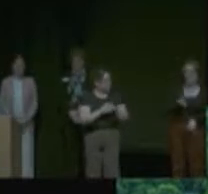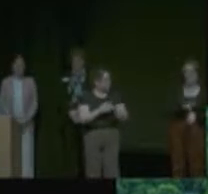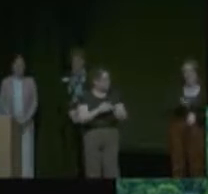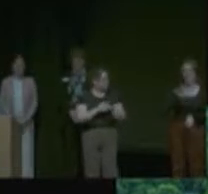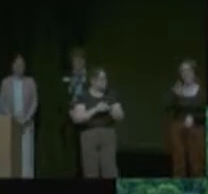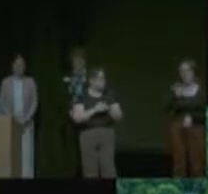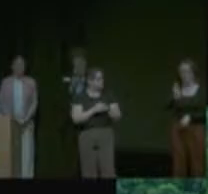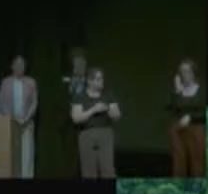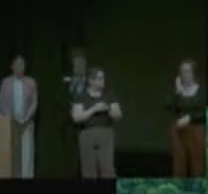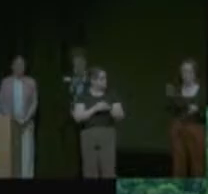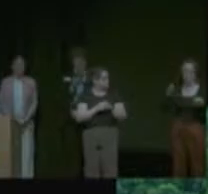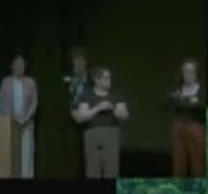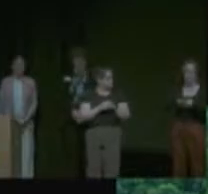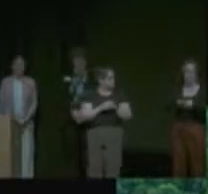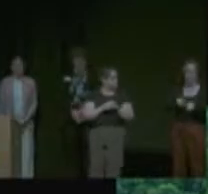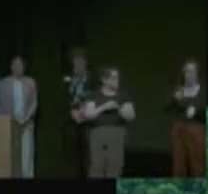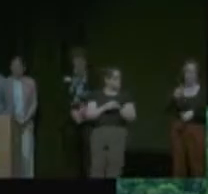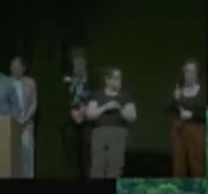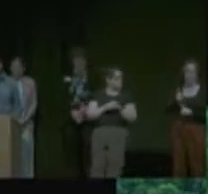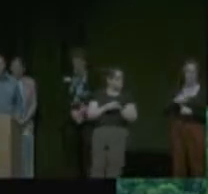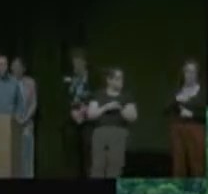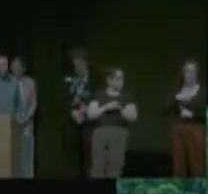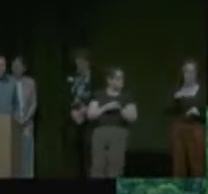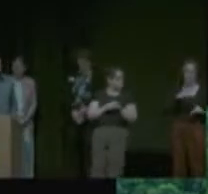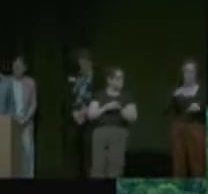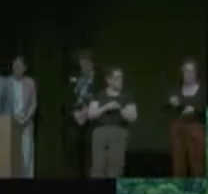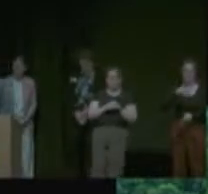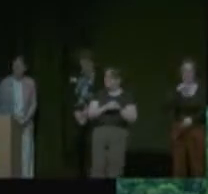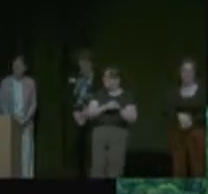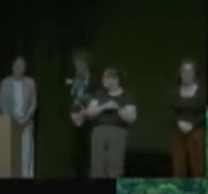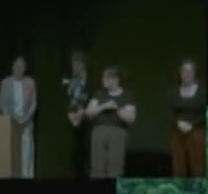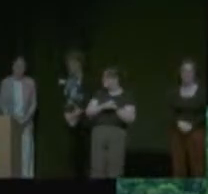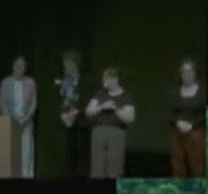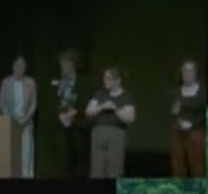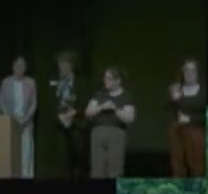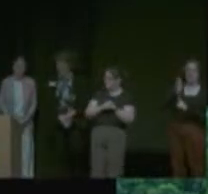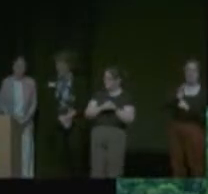Uh-oh. All right, that's it. Gotta go. 5 minutes.